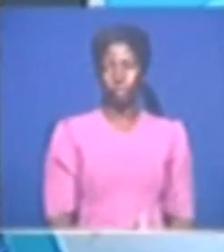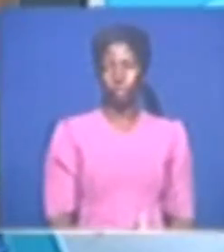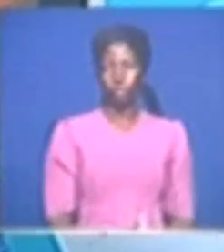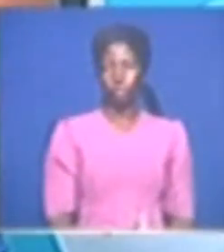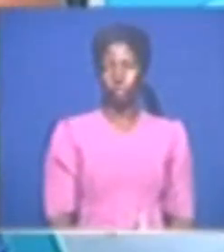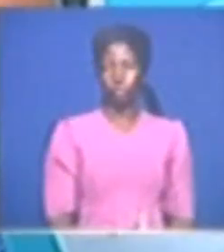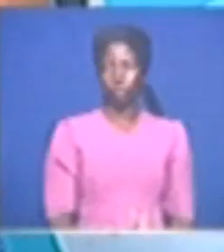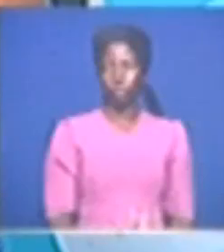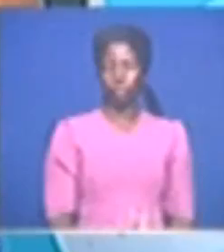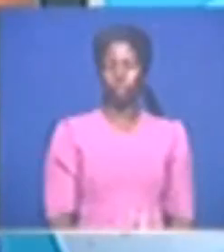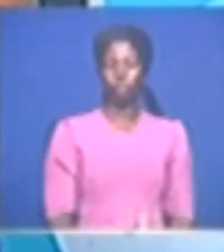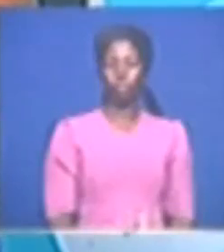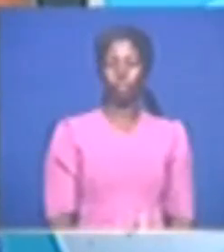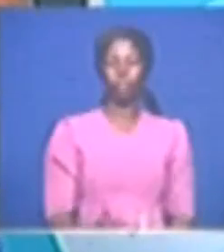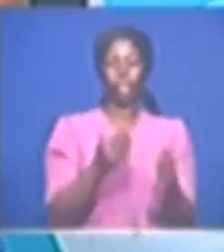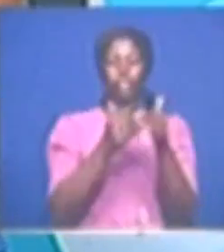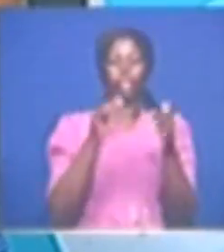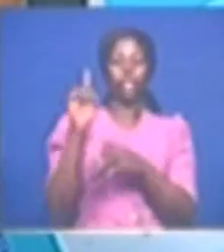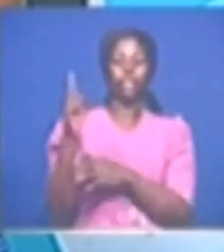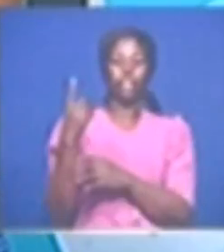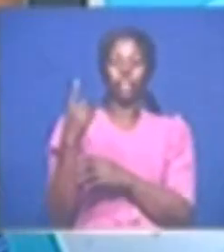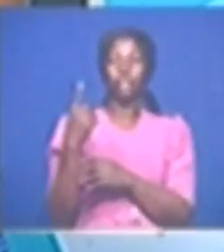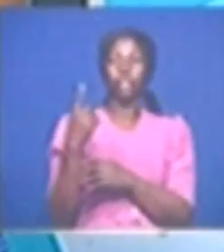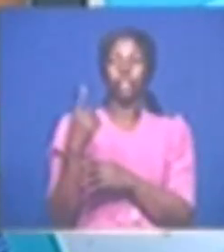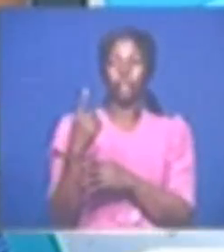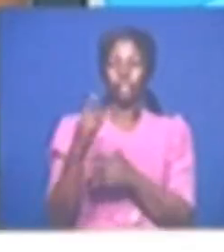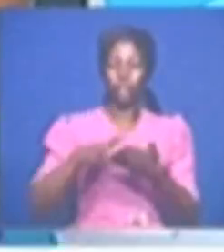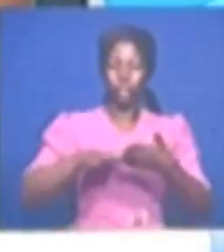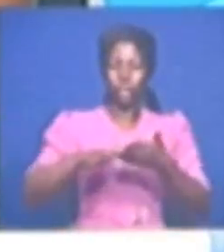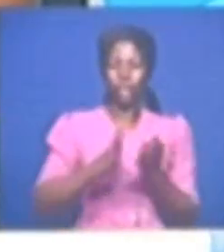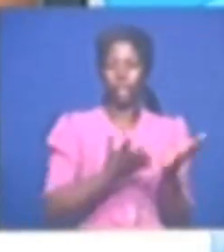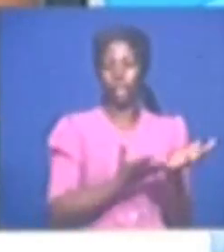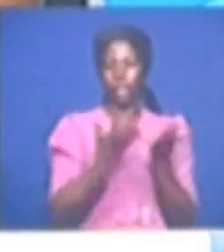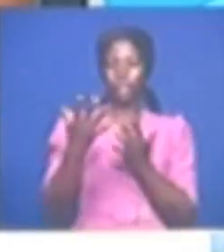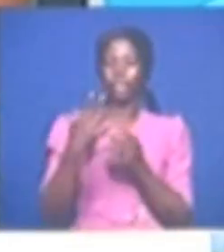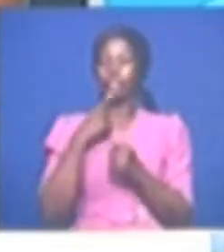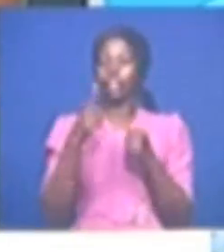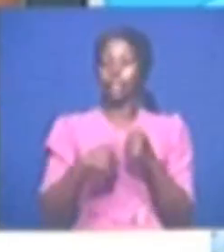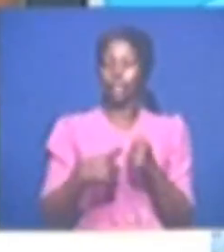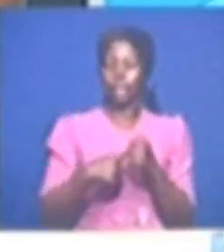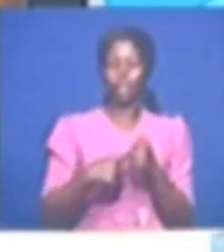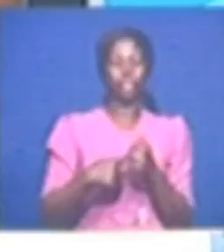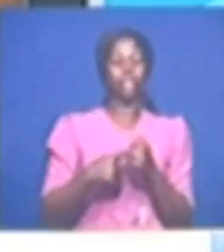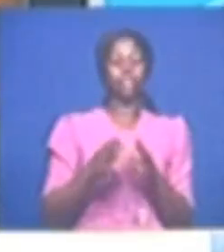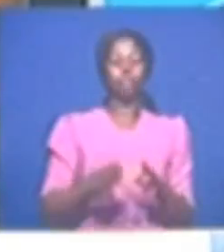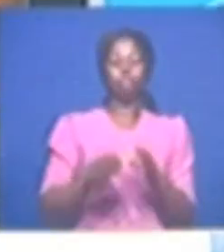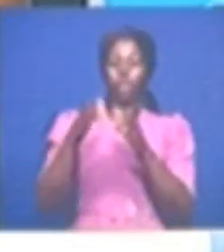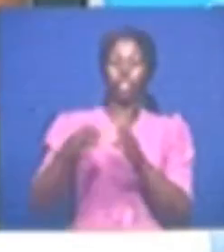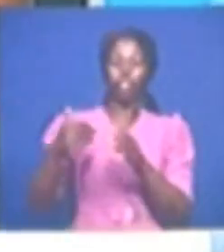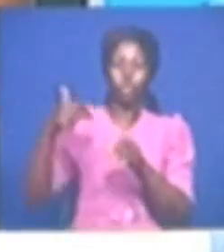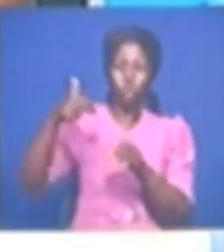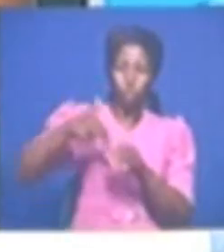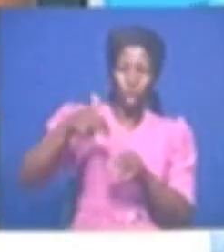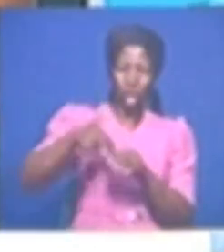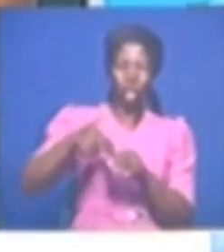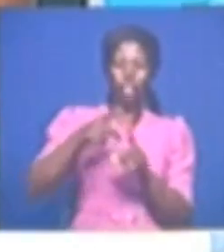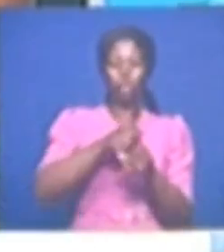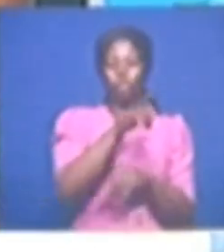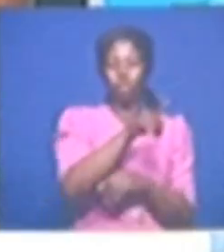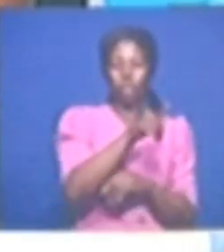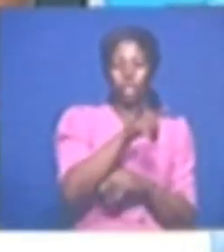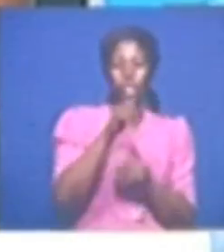Now, even before the first convoy of trucks carrying 600 barrels of crude oil from Lokichar to Mombasa reach